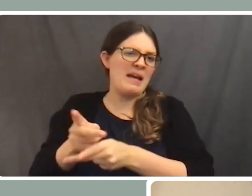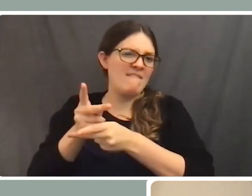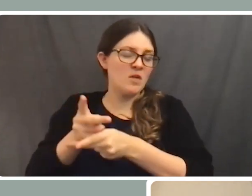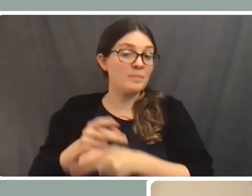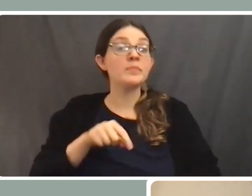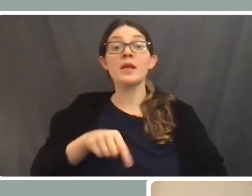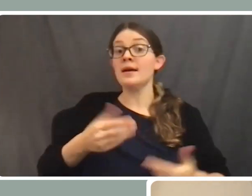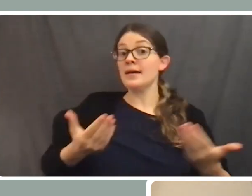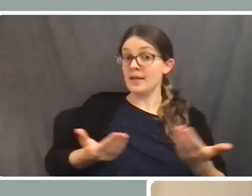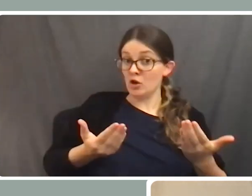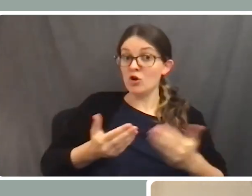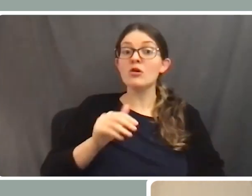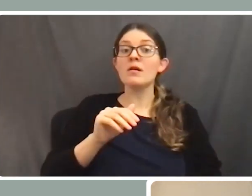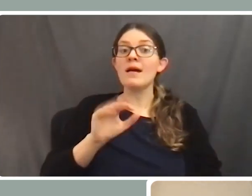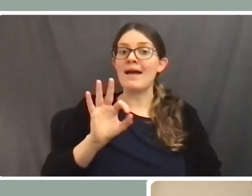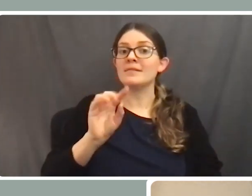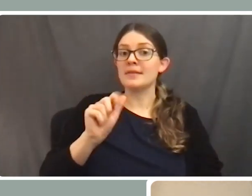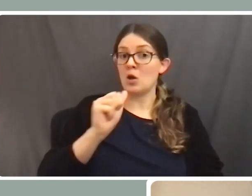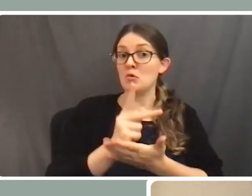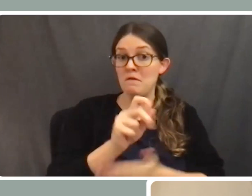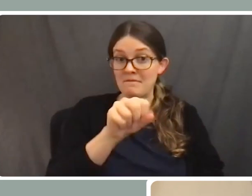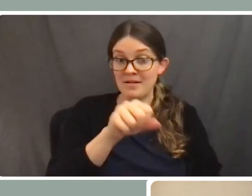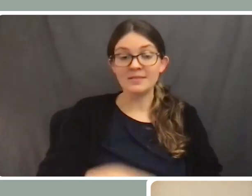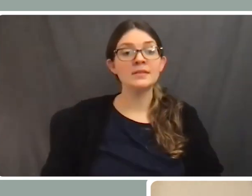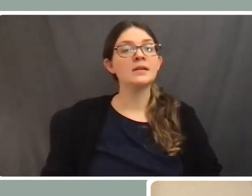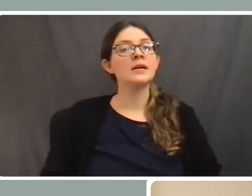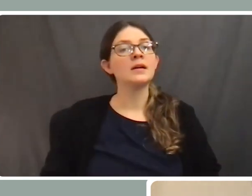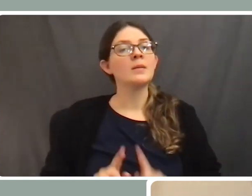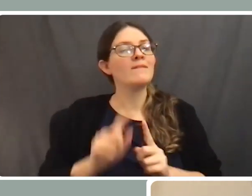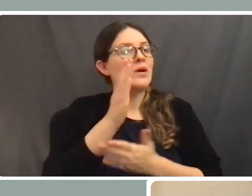approved in the United States, but it's in